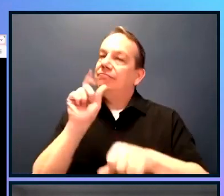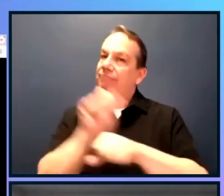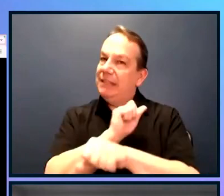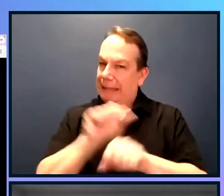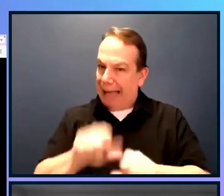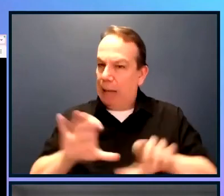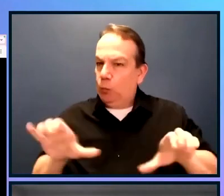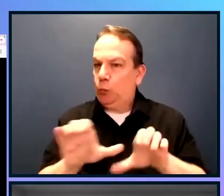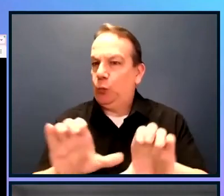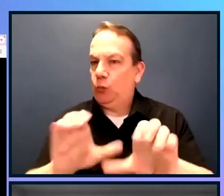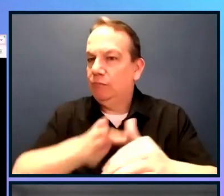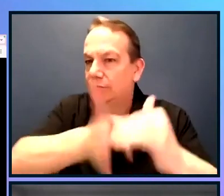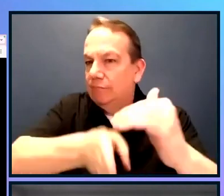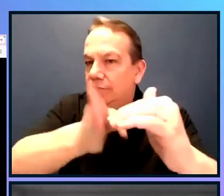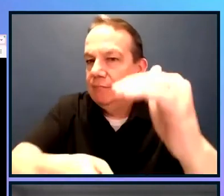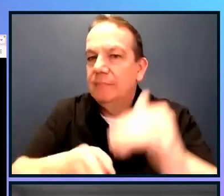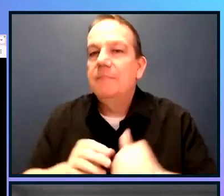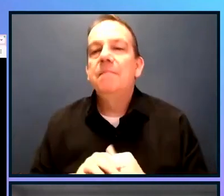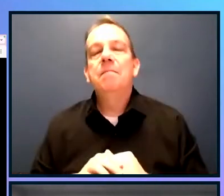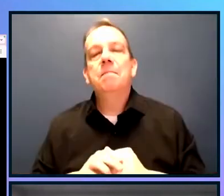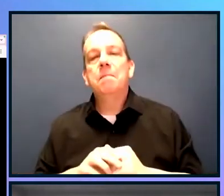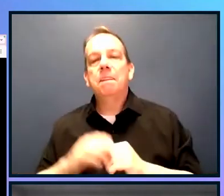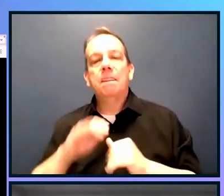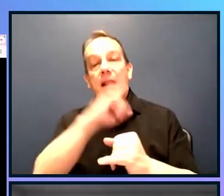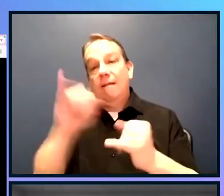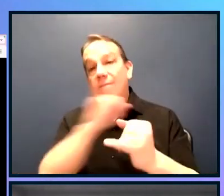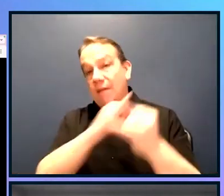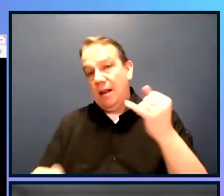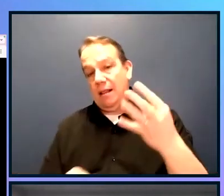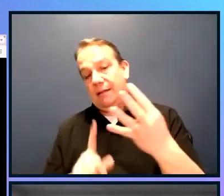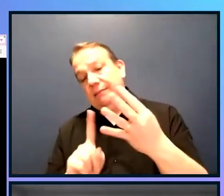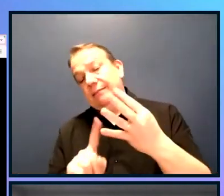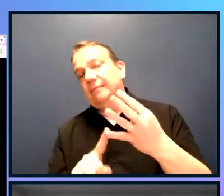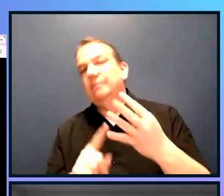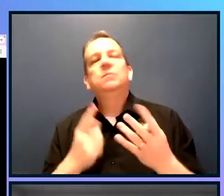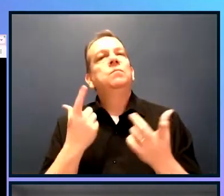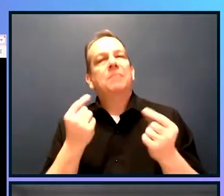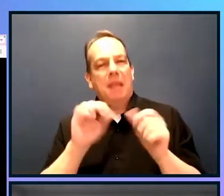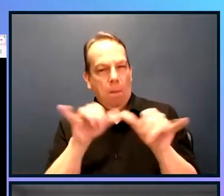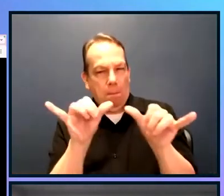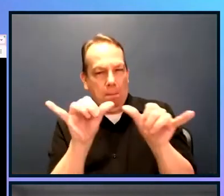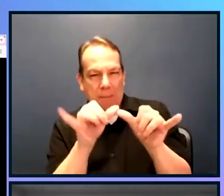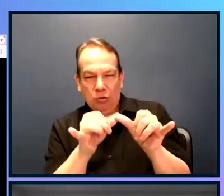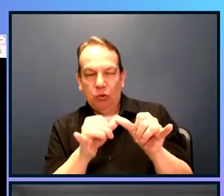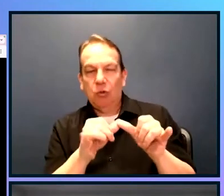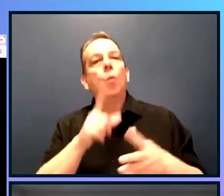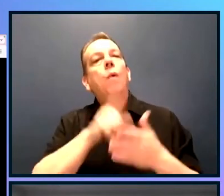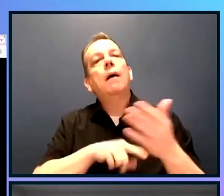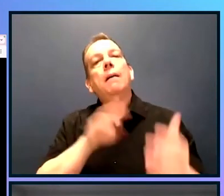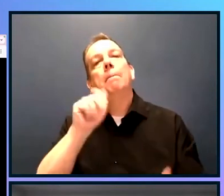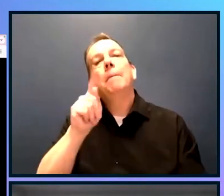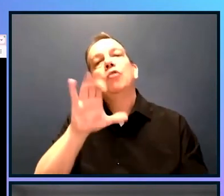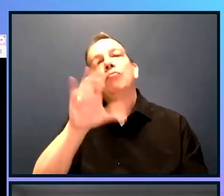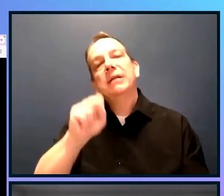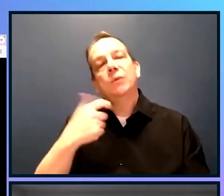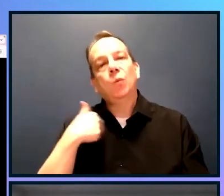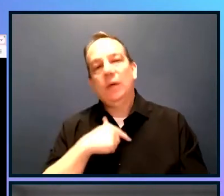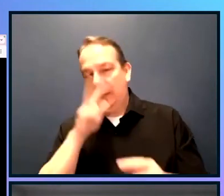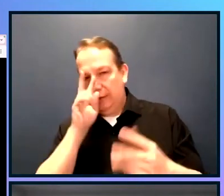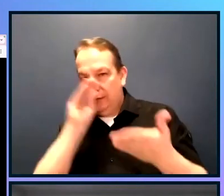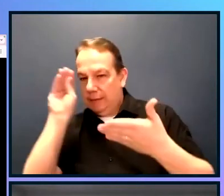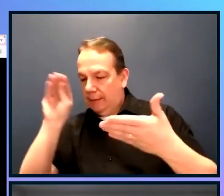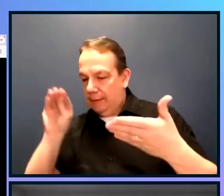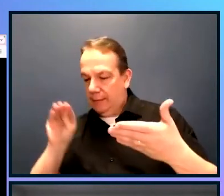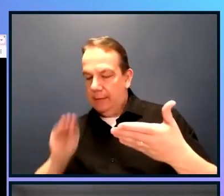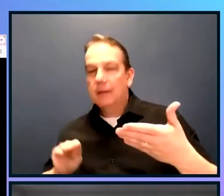them. Finally, how can it be measured? What metrics can we capture to show success or failure?